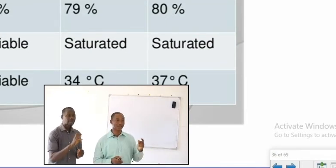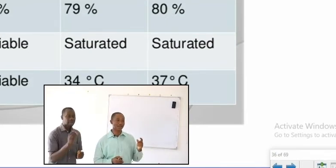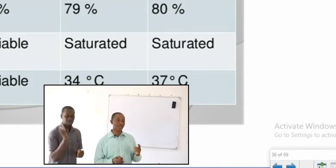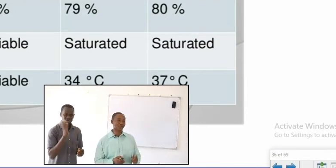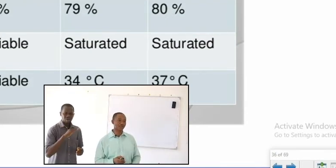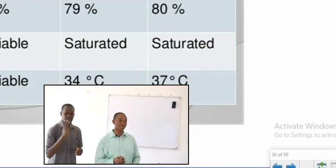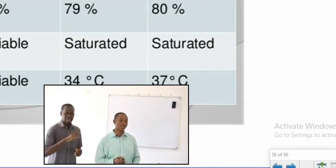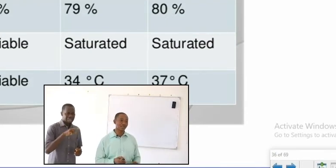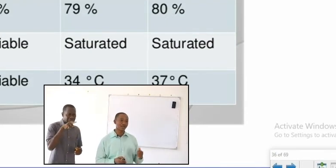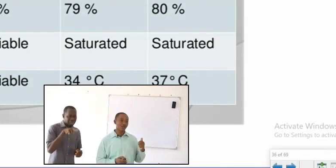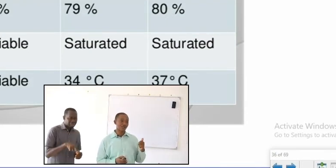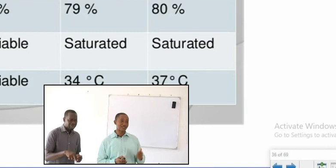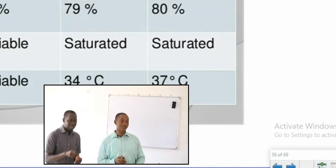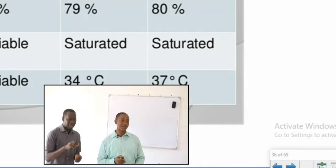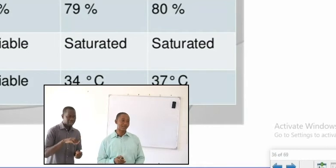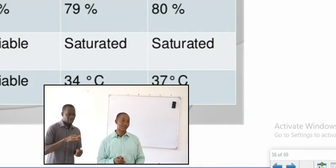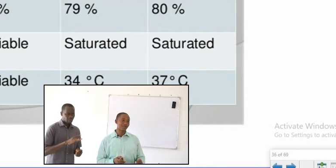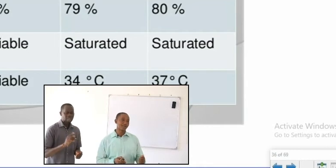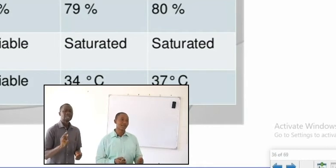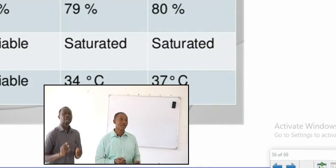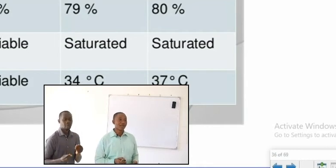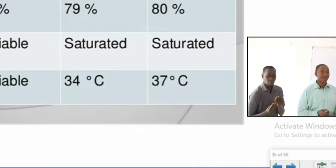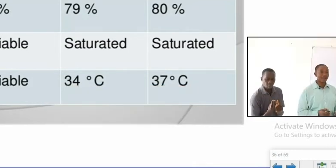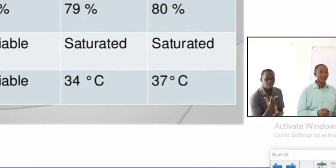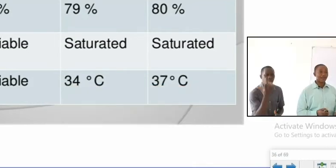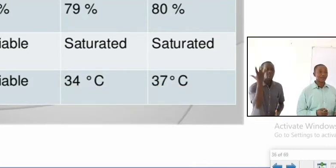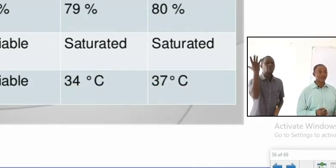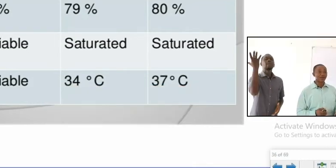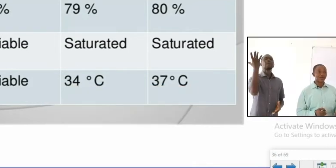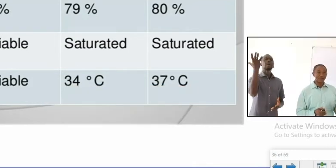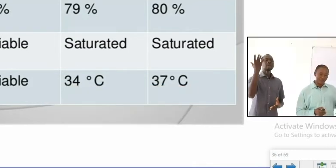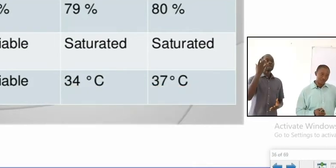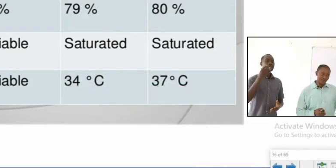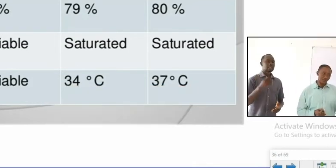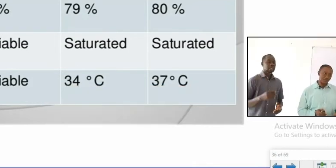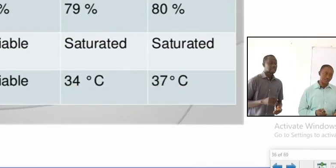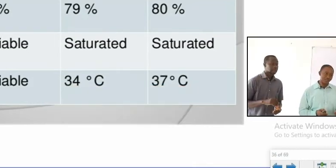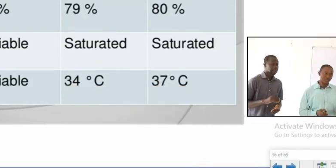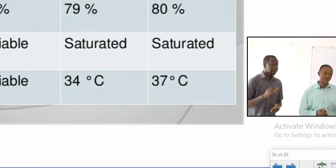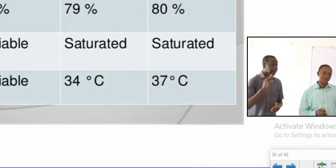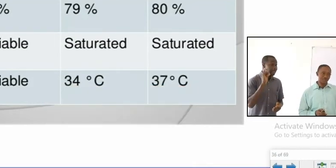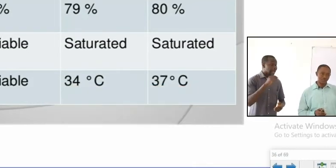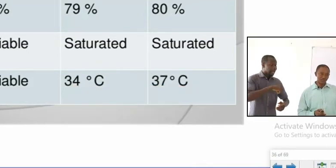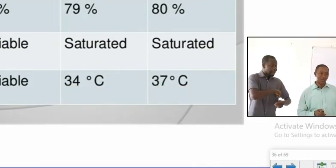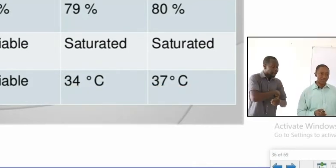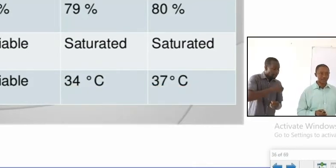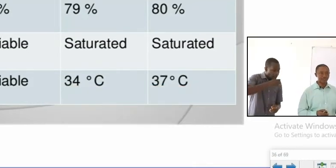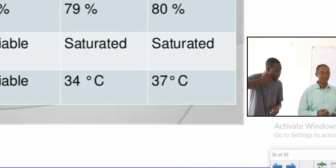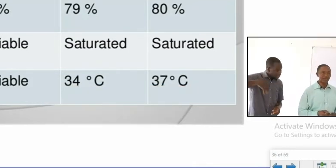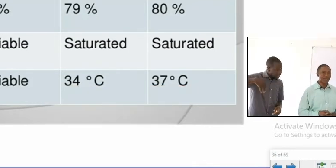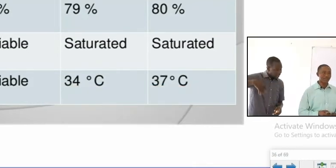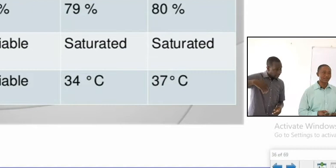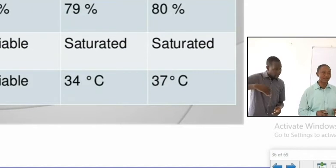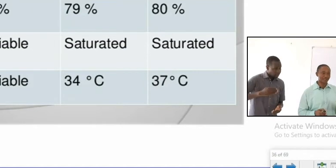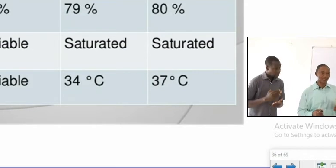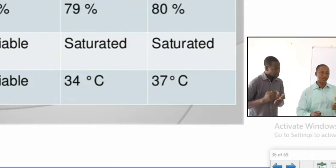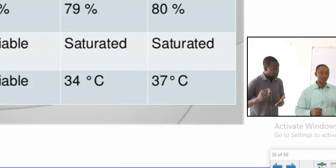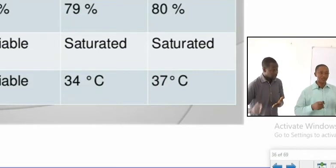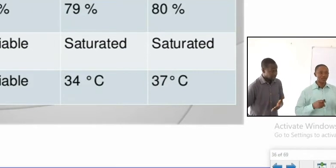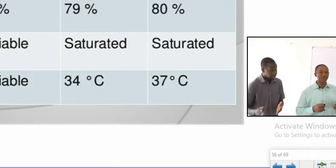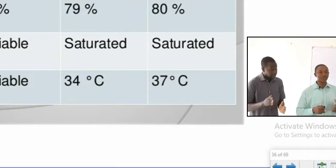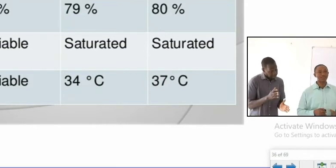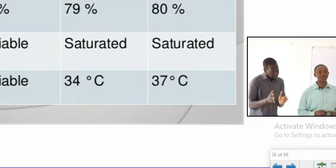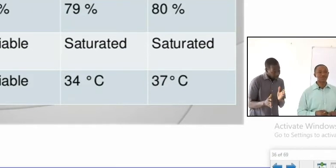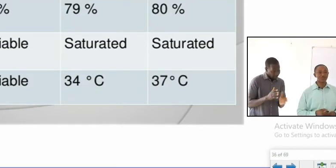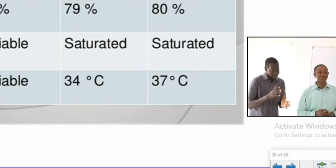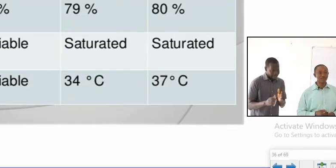dioxide, nitrogen, water vapor. Now, of course, temperature is not part of the air, but we're